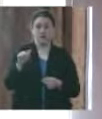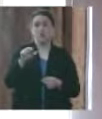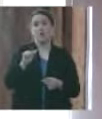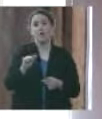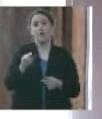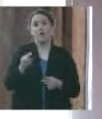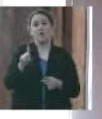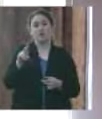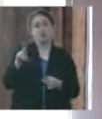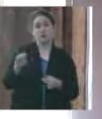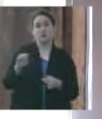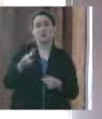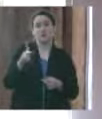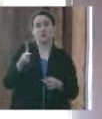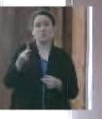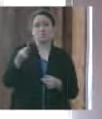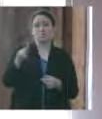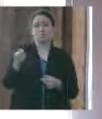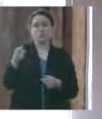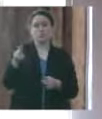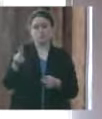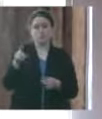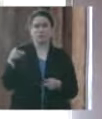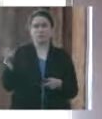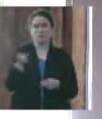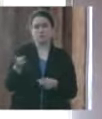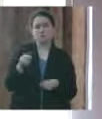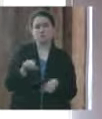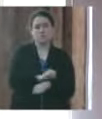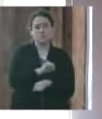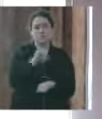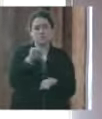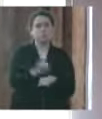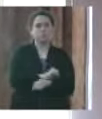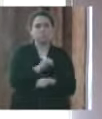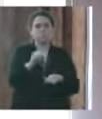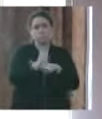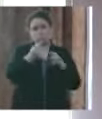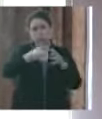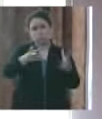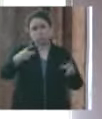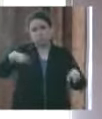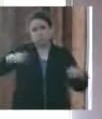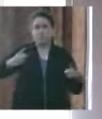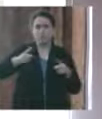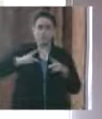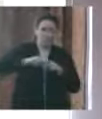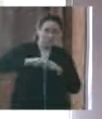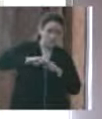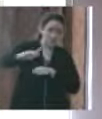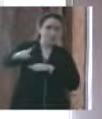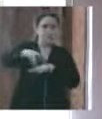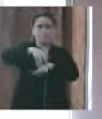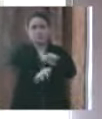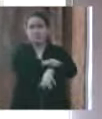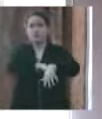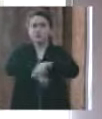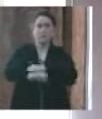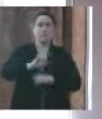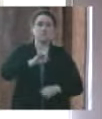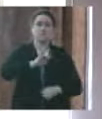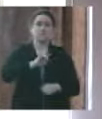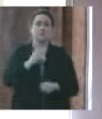teams have been highly professional and diligent and hardworking to bring us to this point. And on the Smithsonian side, John